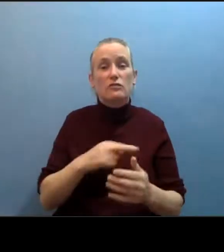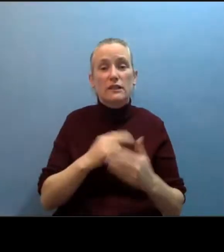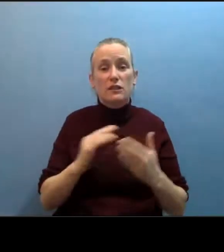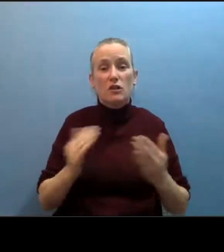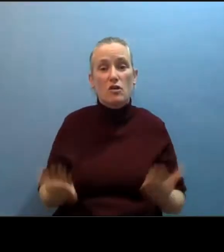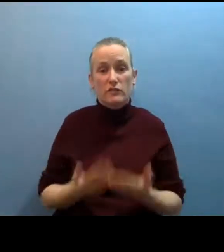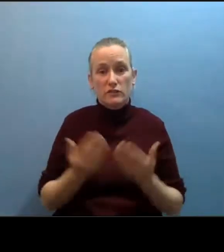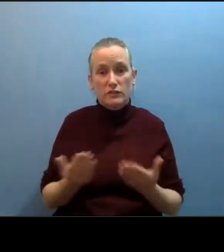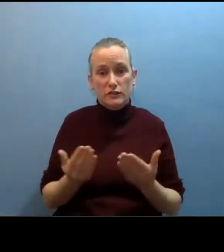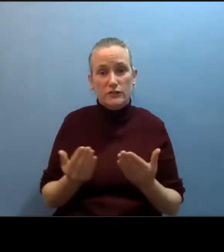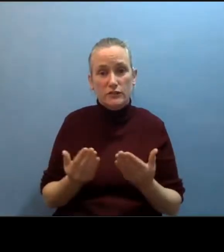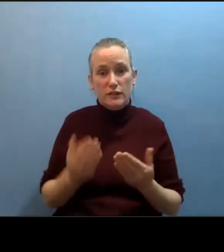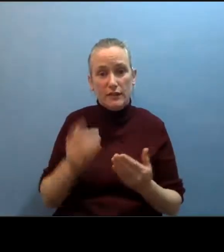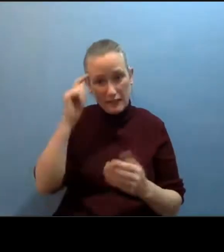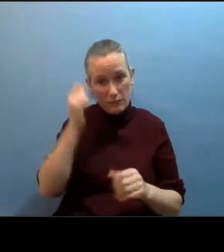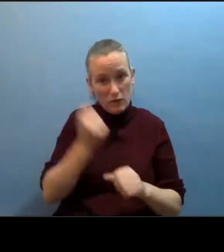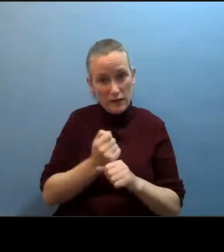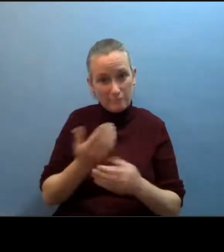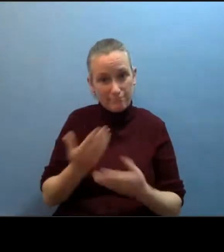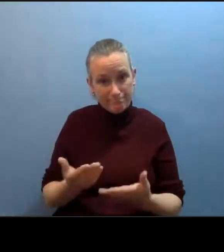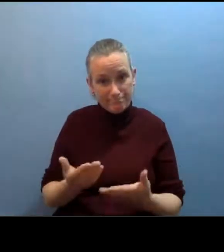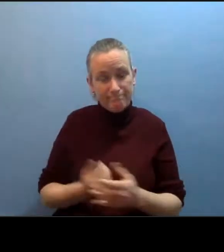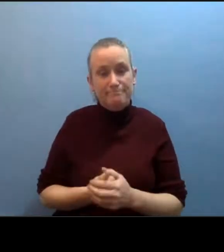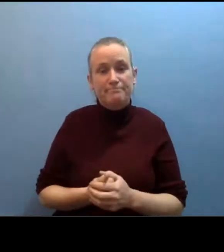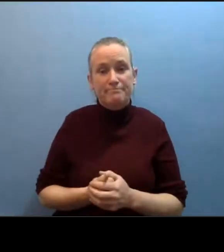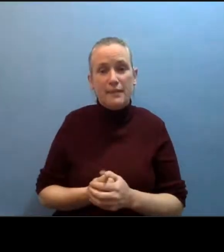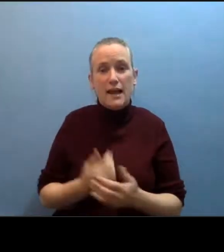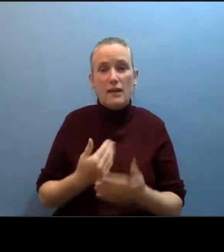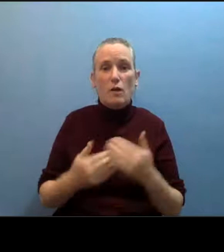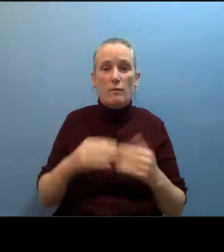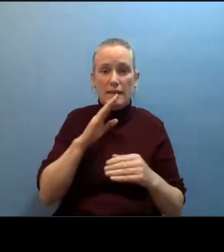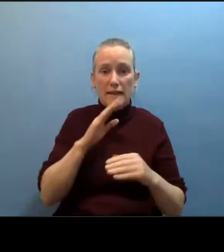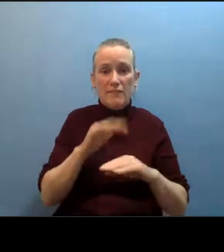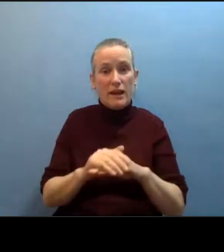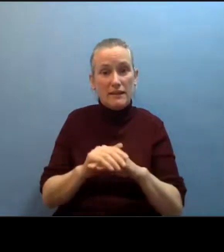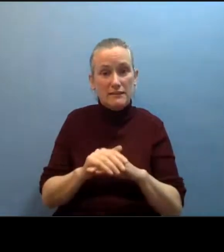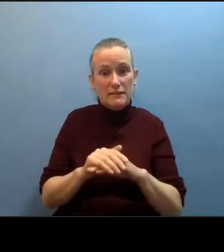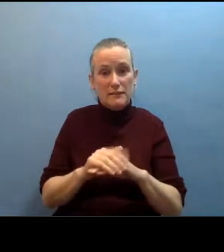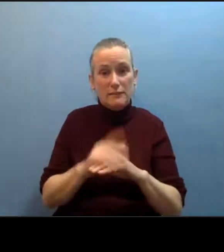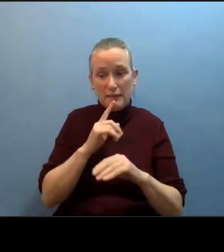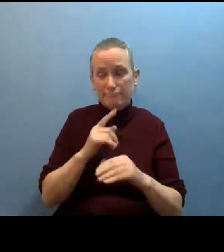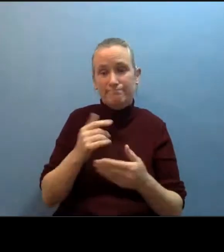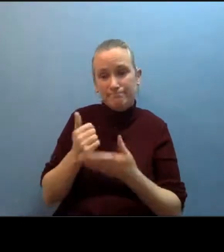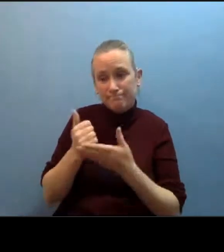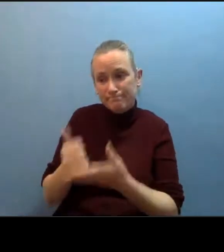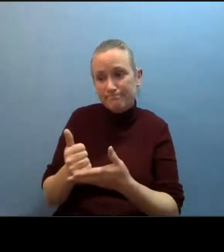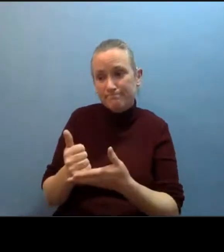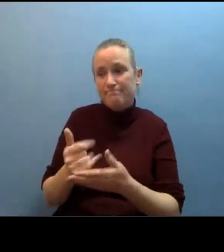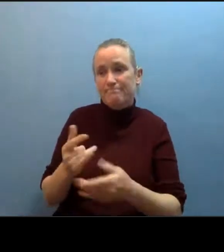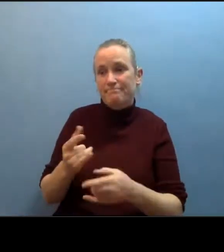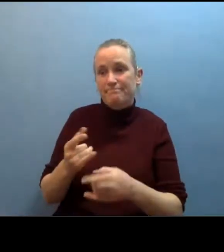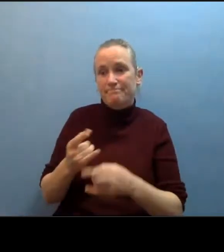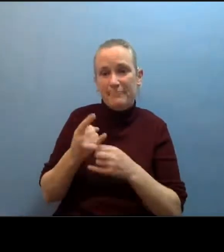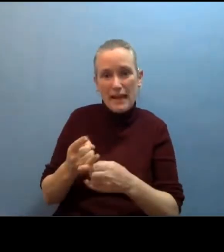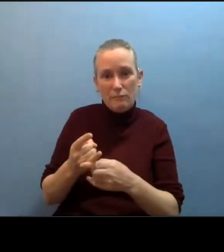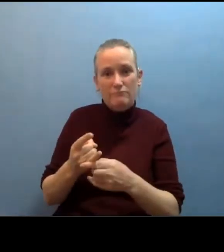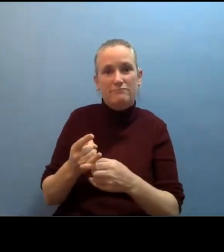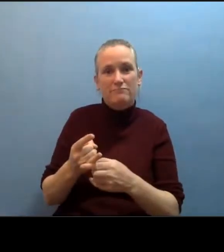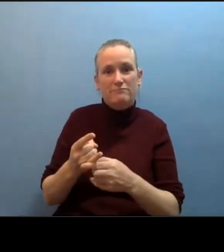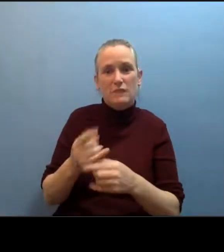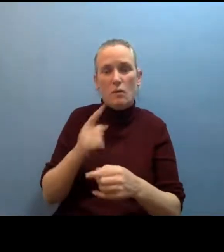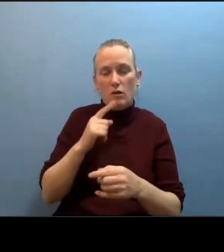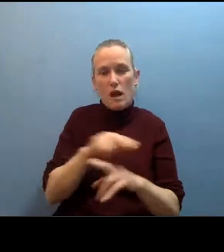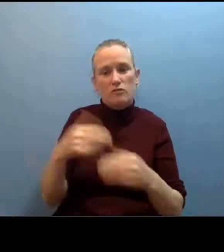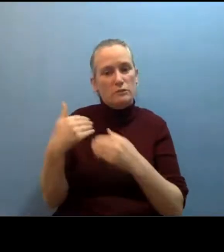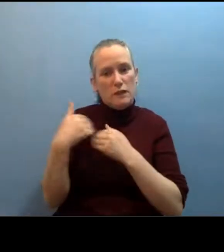them to think about that. And what does being a friend mean? It means being there for them, talking to them, absolutely, but not holding responsibility for what's going